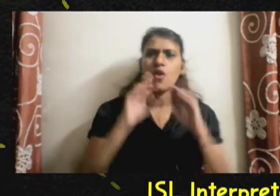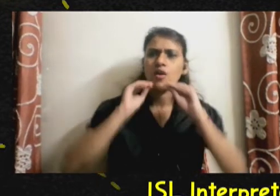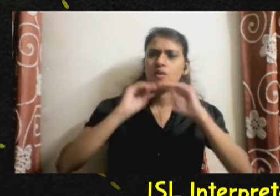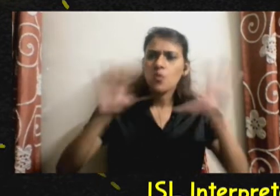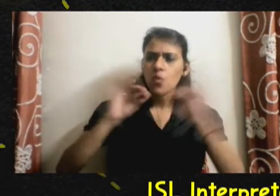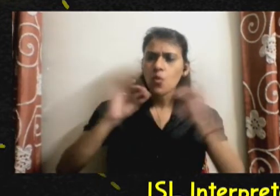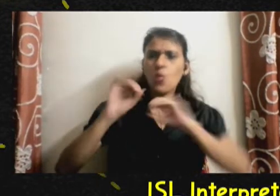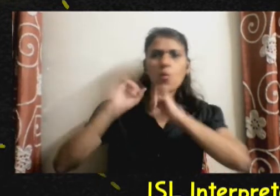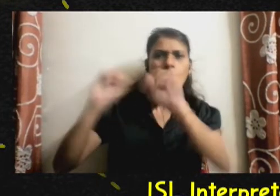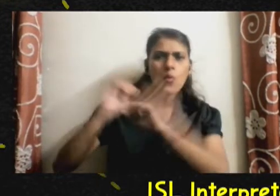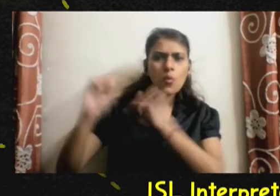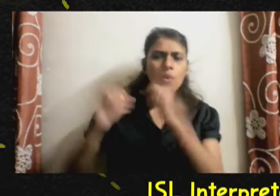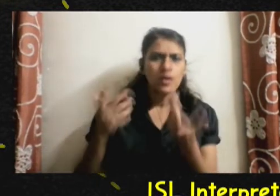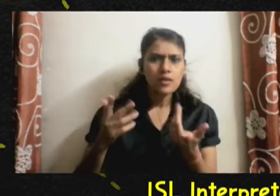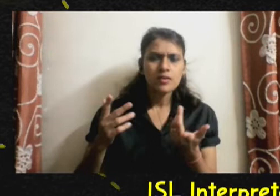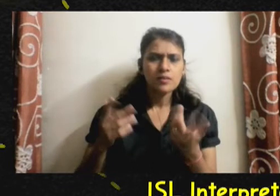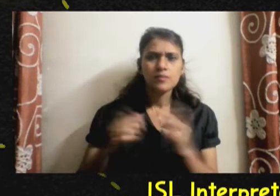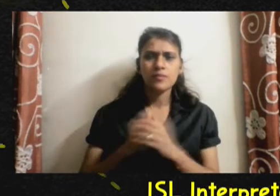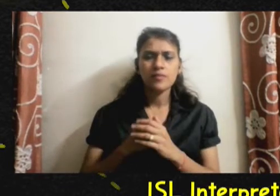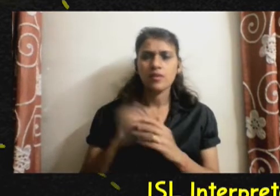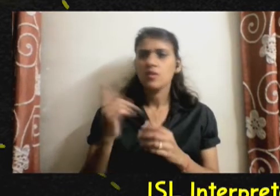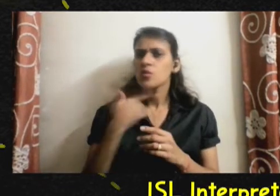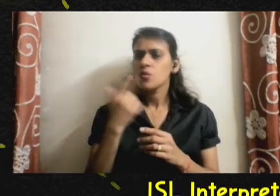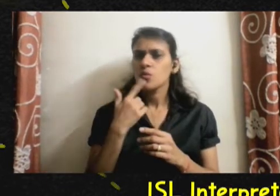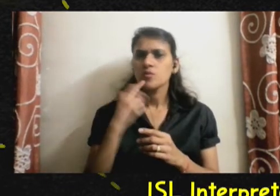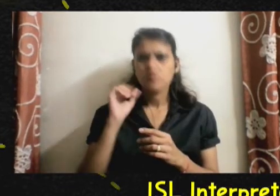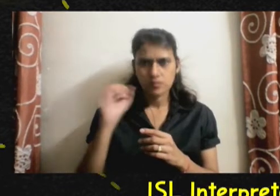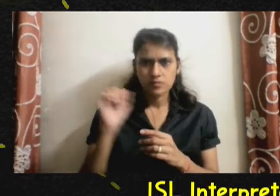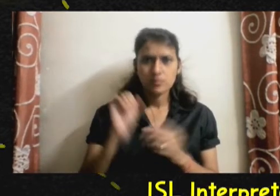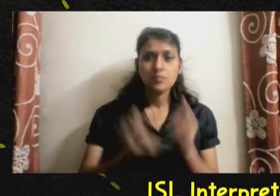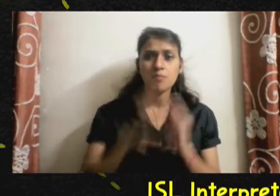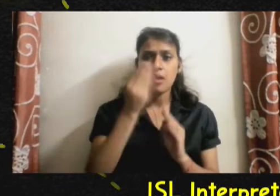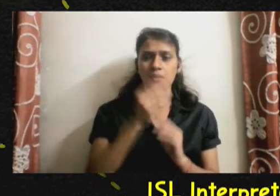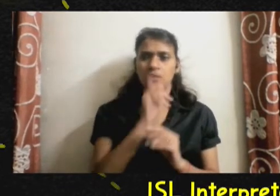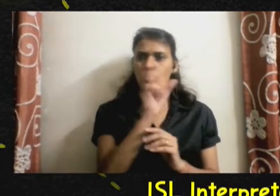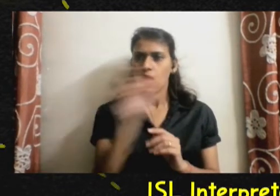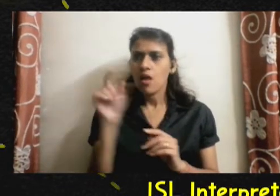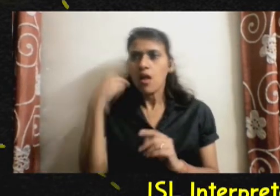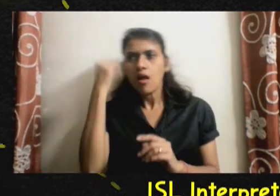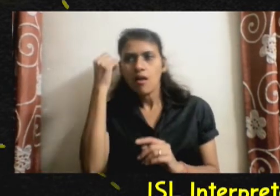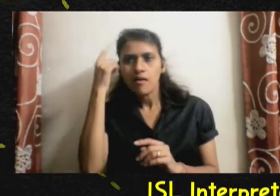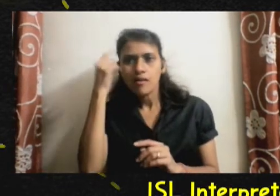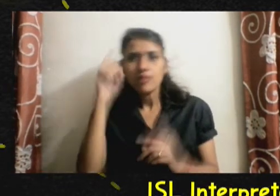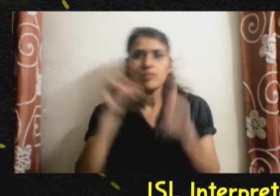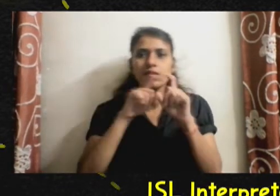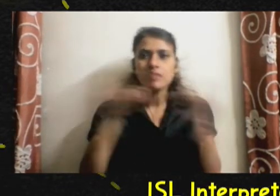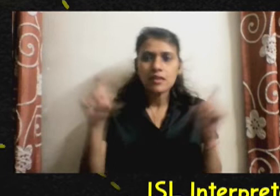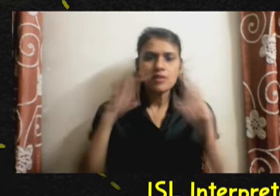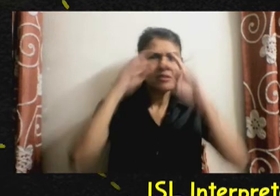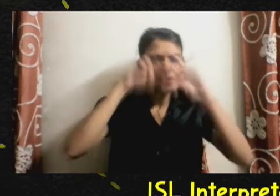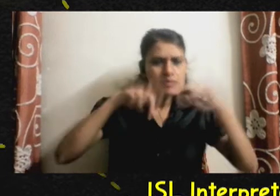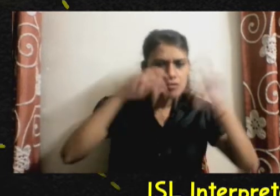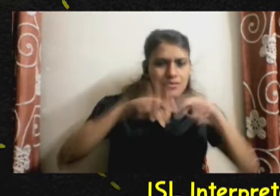are the top keywords that people are searching for, so that these organizations can also work on making sure that they appear at the top of these searches, or making sure